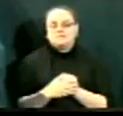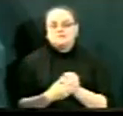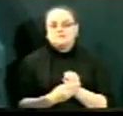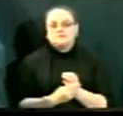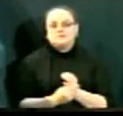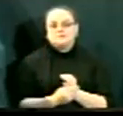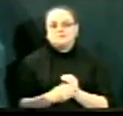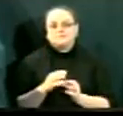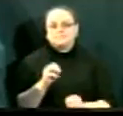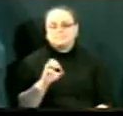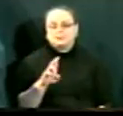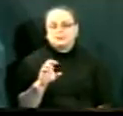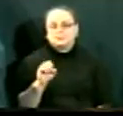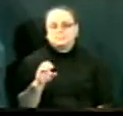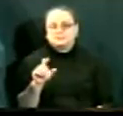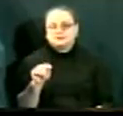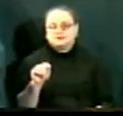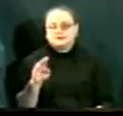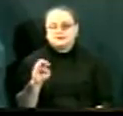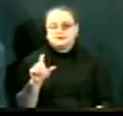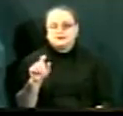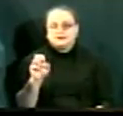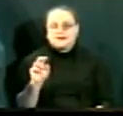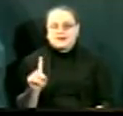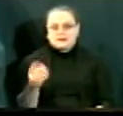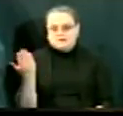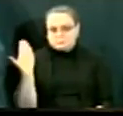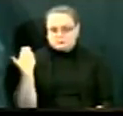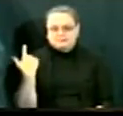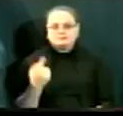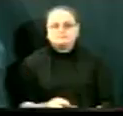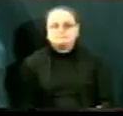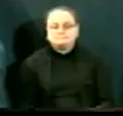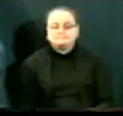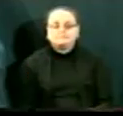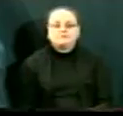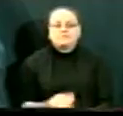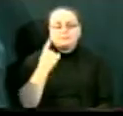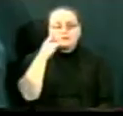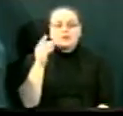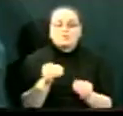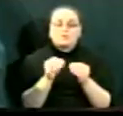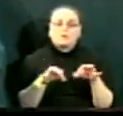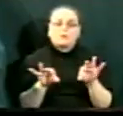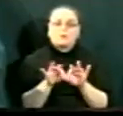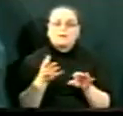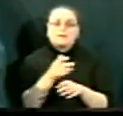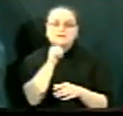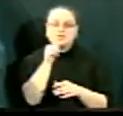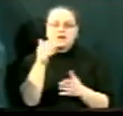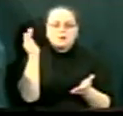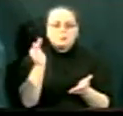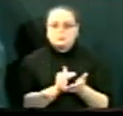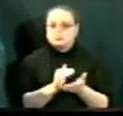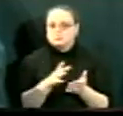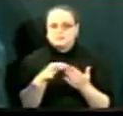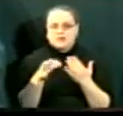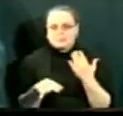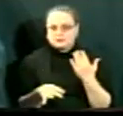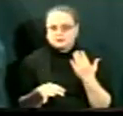Mr. Scott Bolton, who is sitting here behind me. So I think the more important thing is to not reduce the